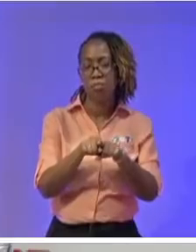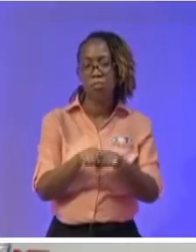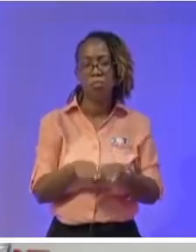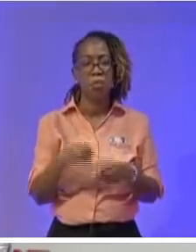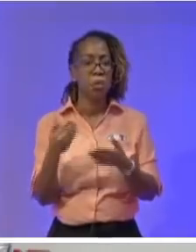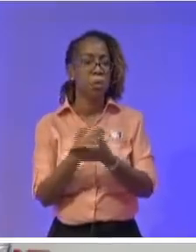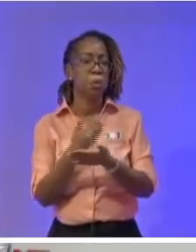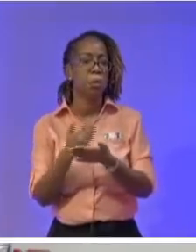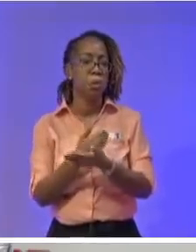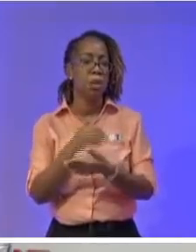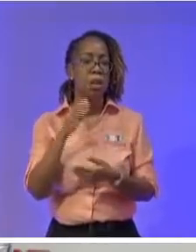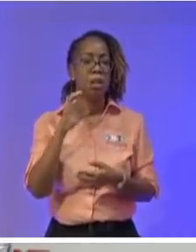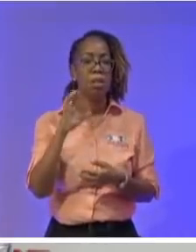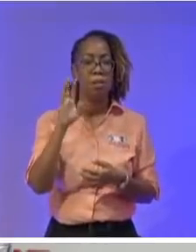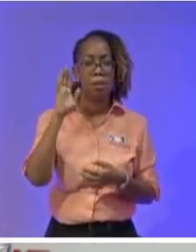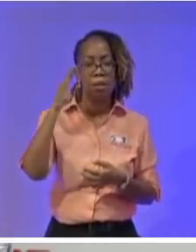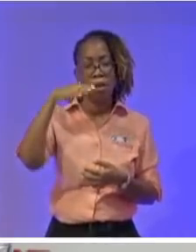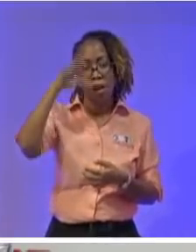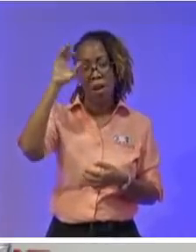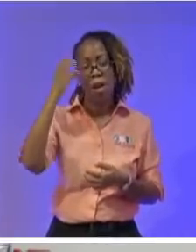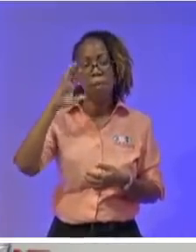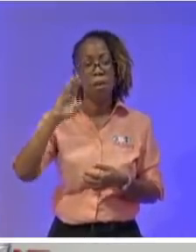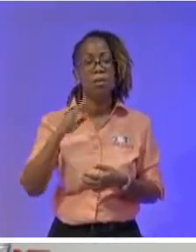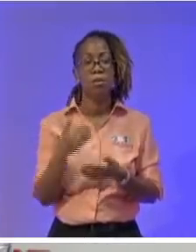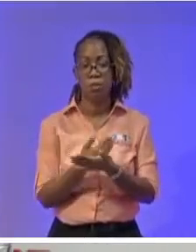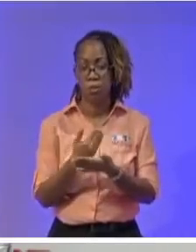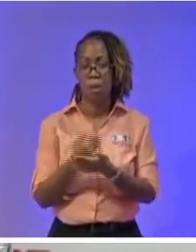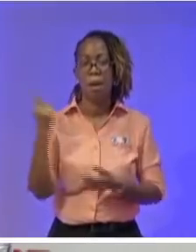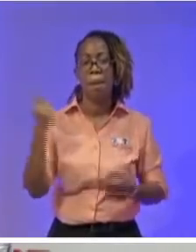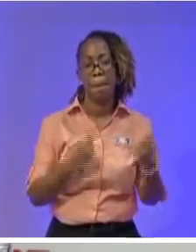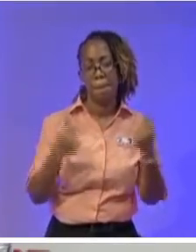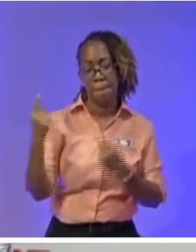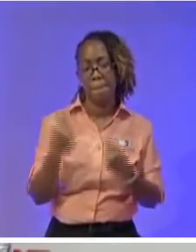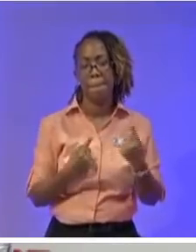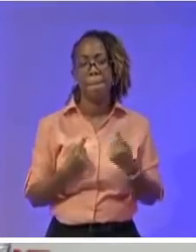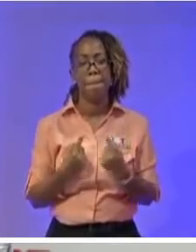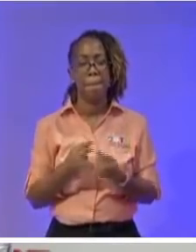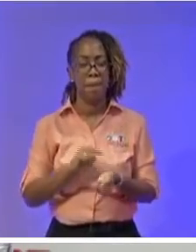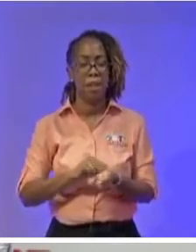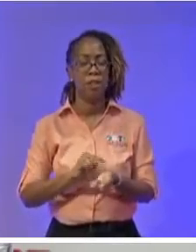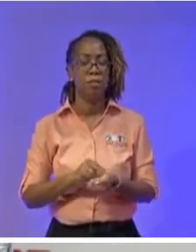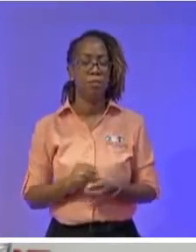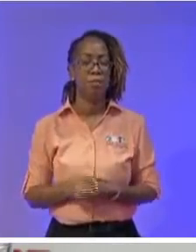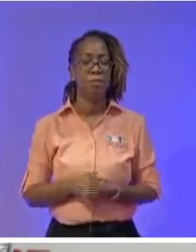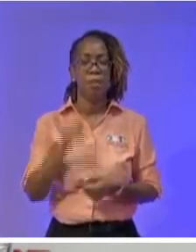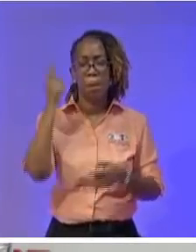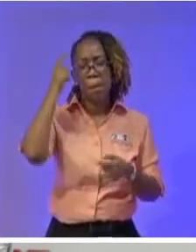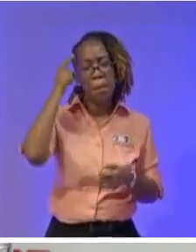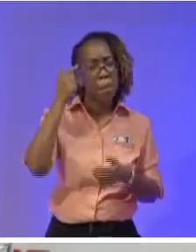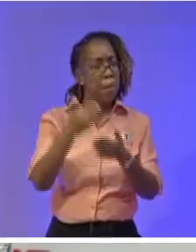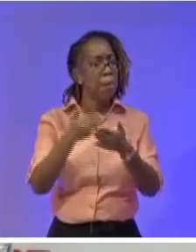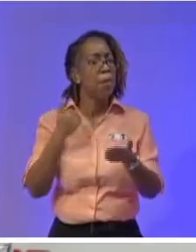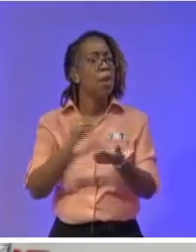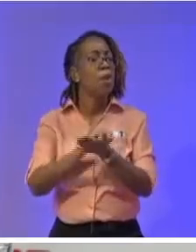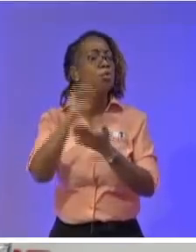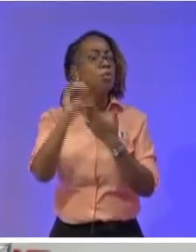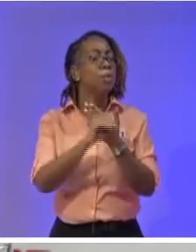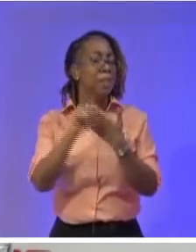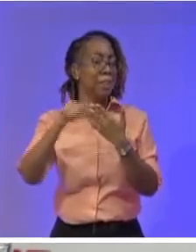remembering that we had brought in 25 Cuban nurses around October of this